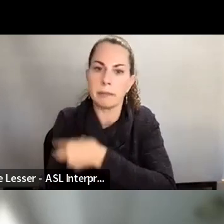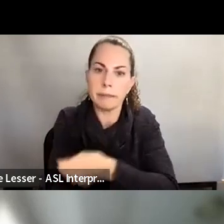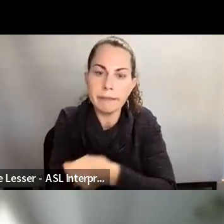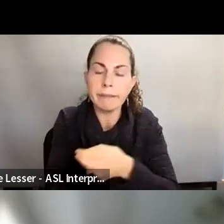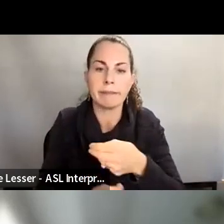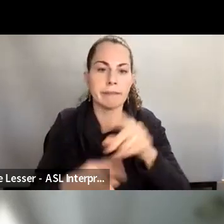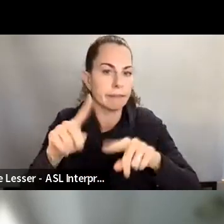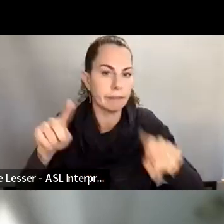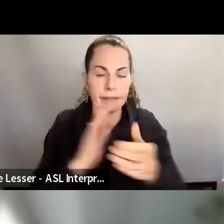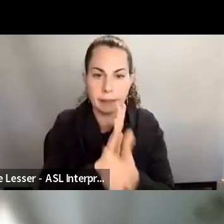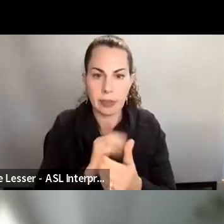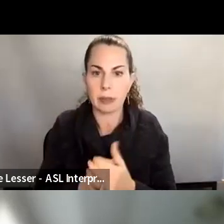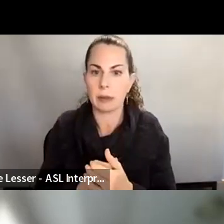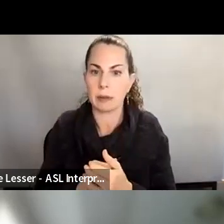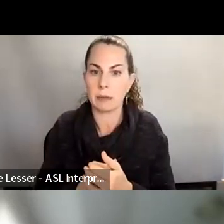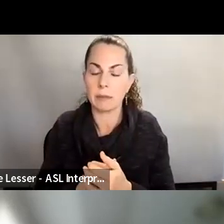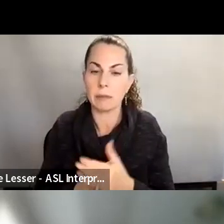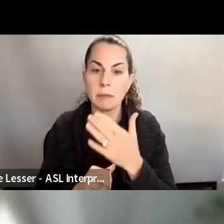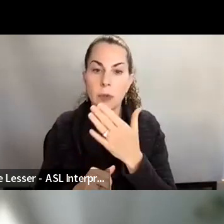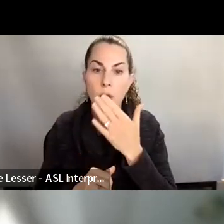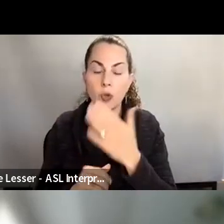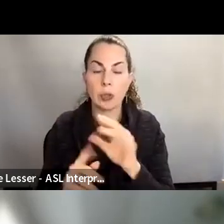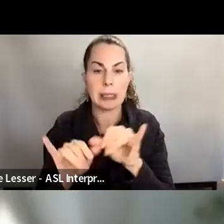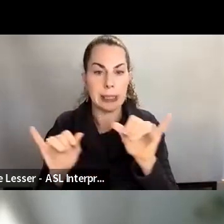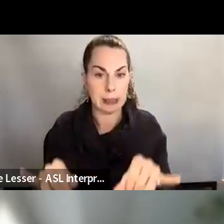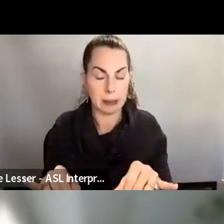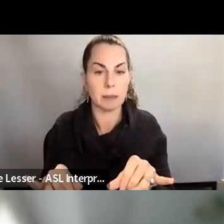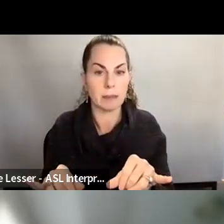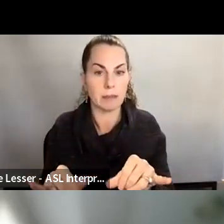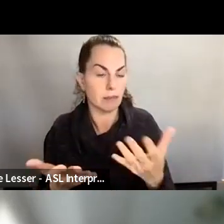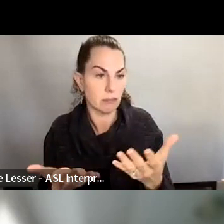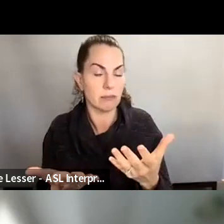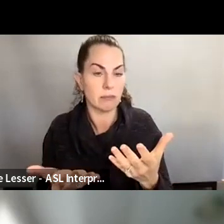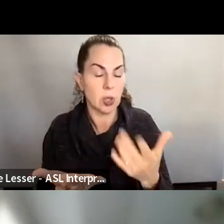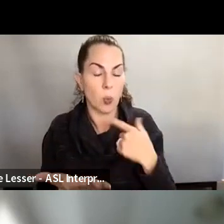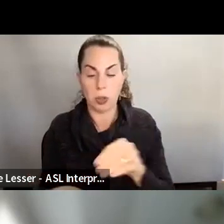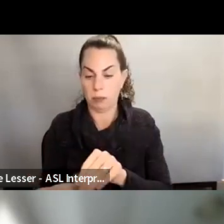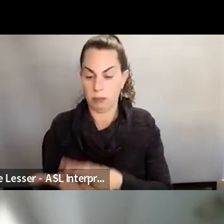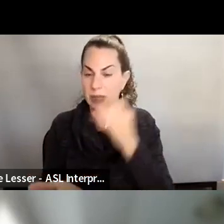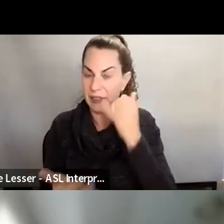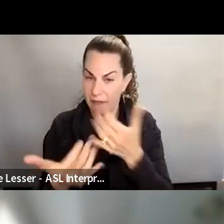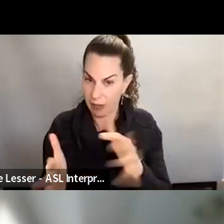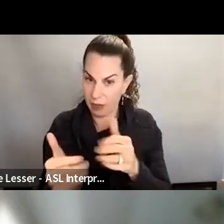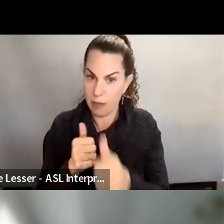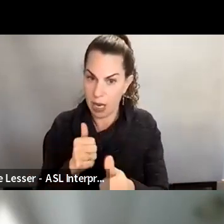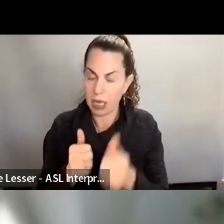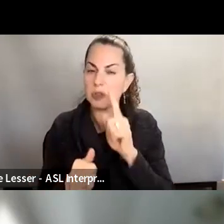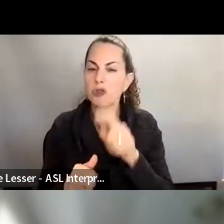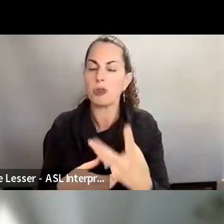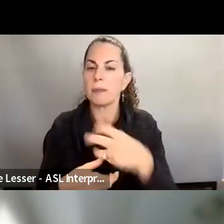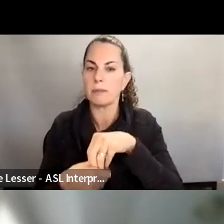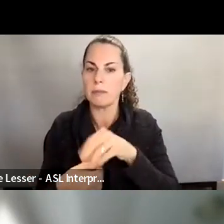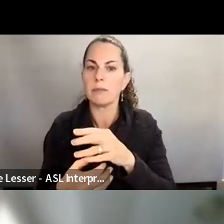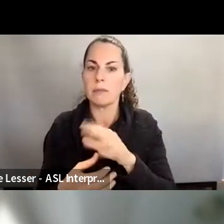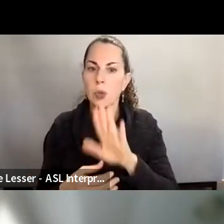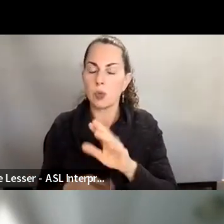a good practice would say that if you pass this should become part of your job description, because you should be assessed for it. People